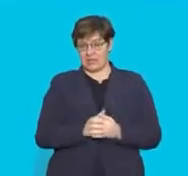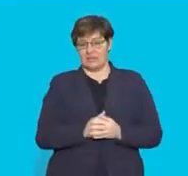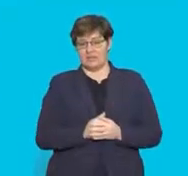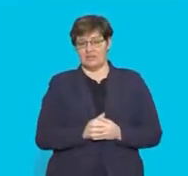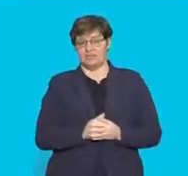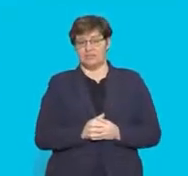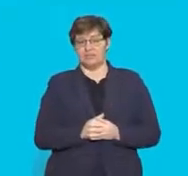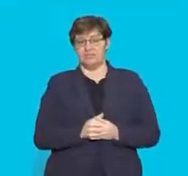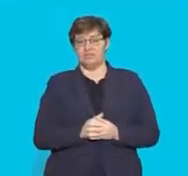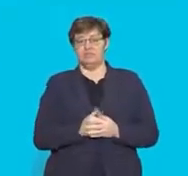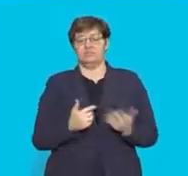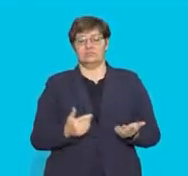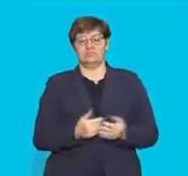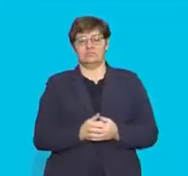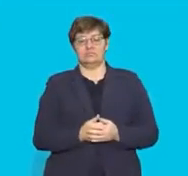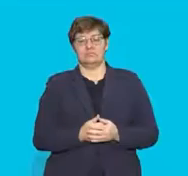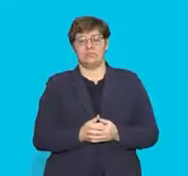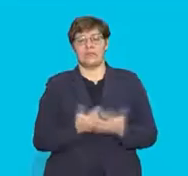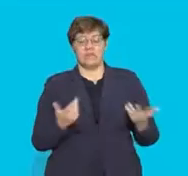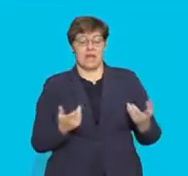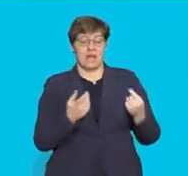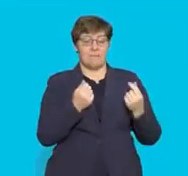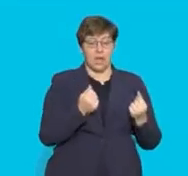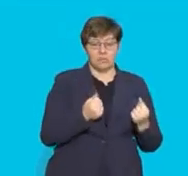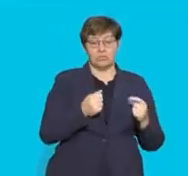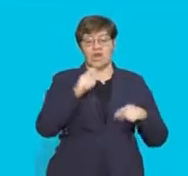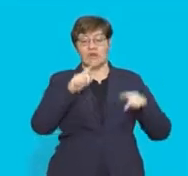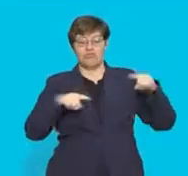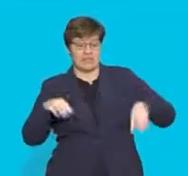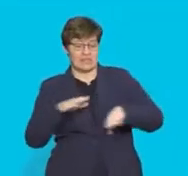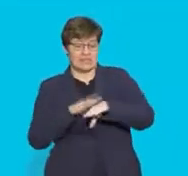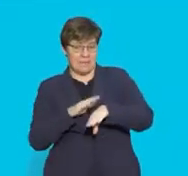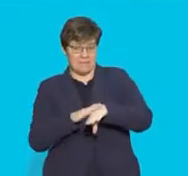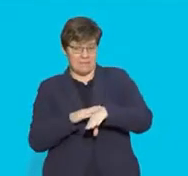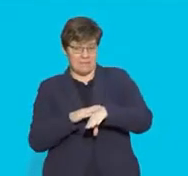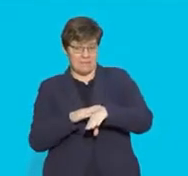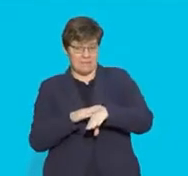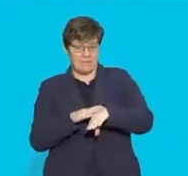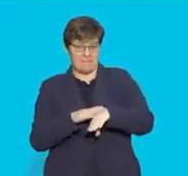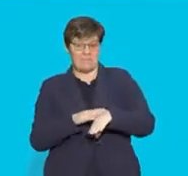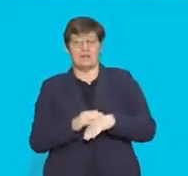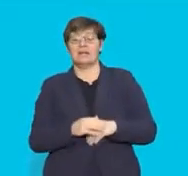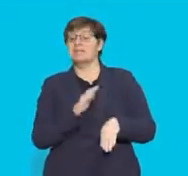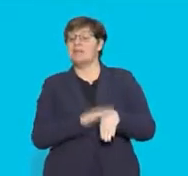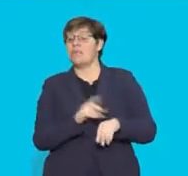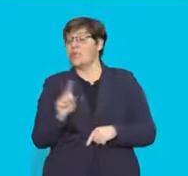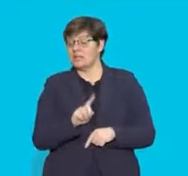say amount, rate, and time the time component will